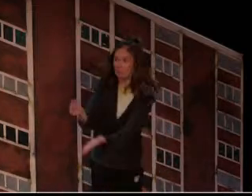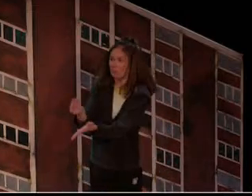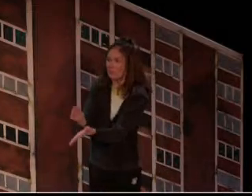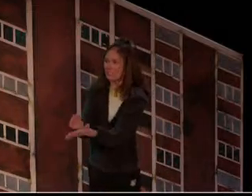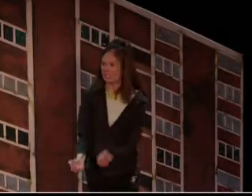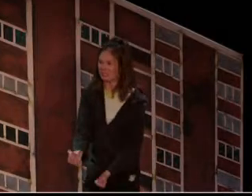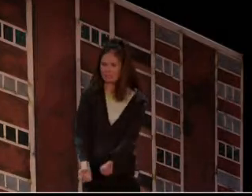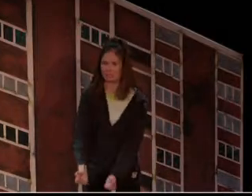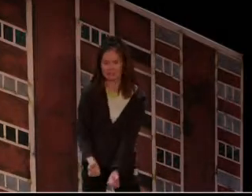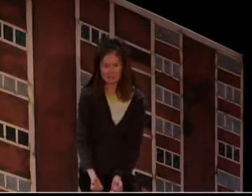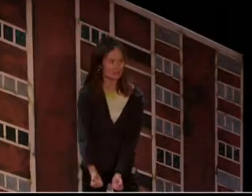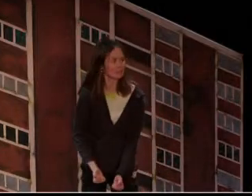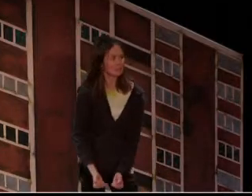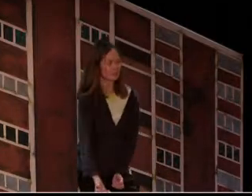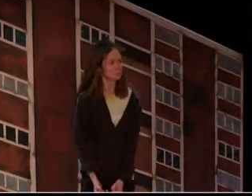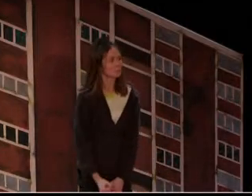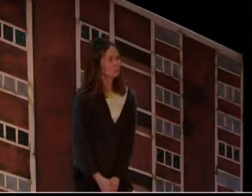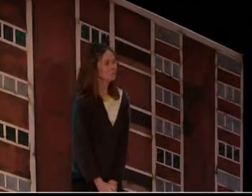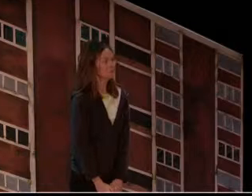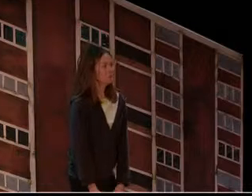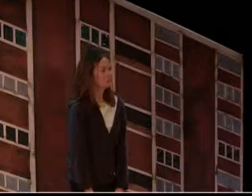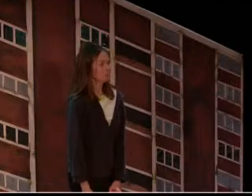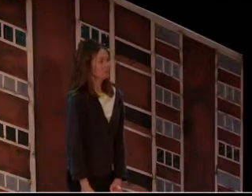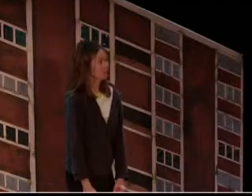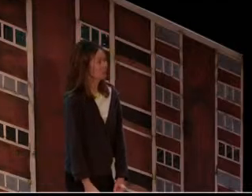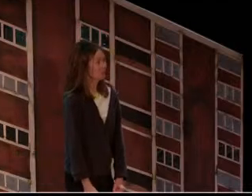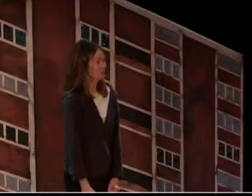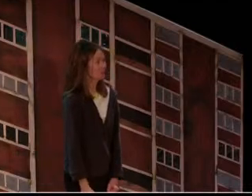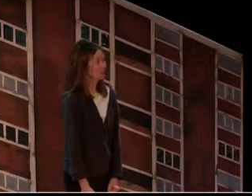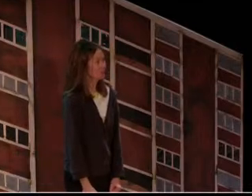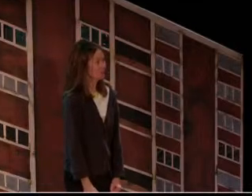Money! Money!